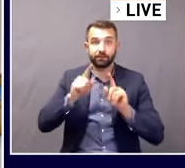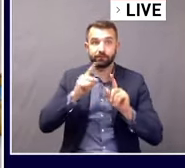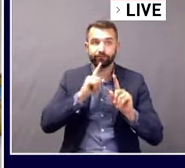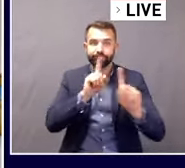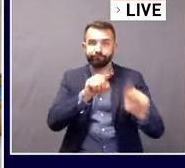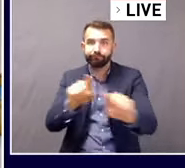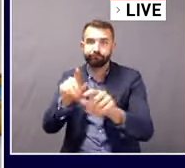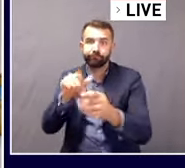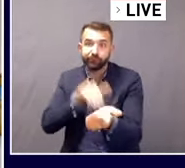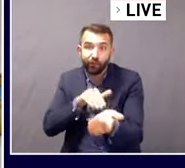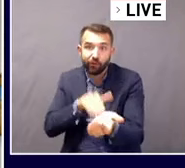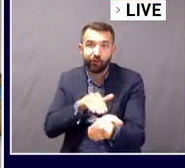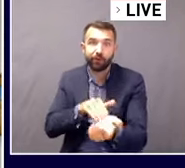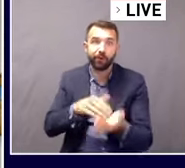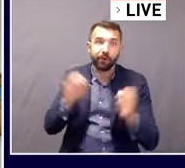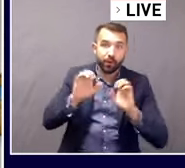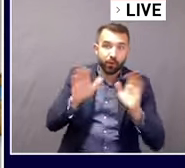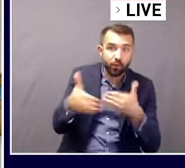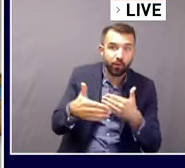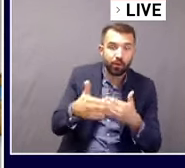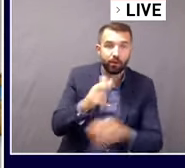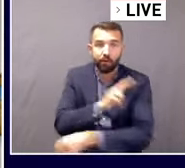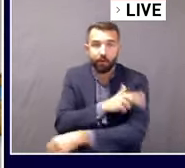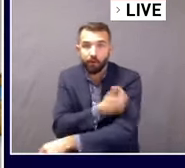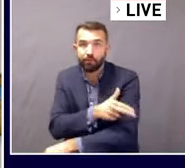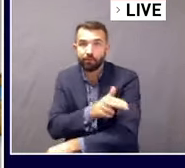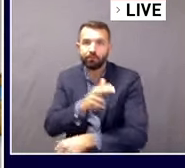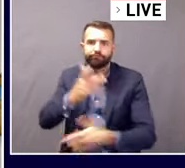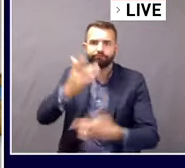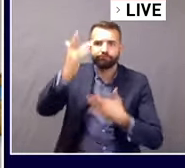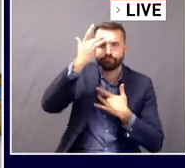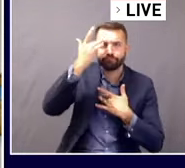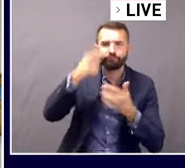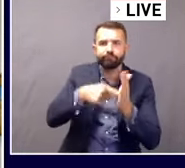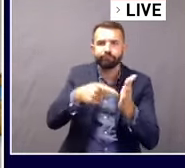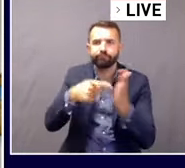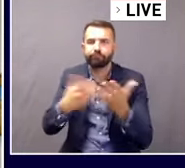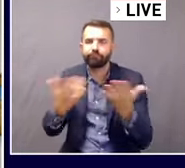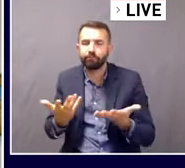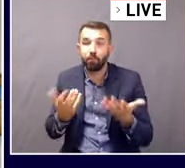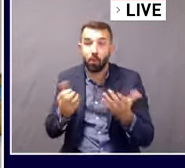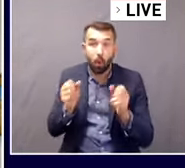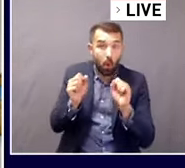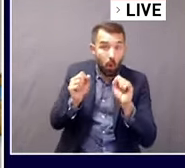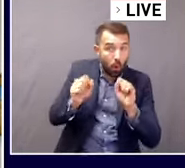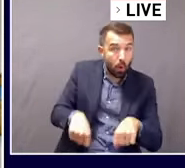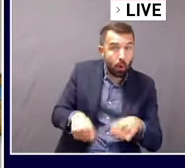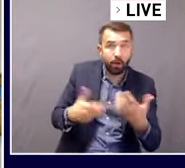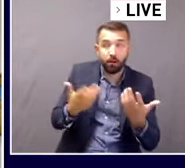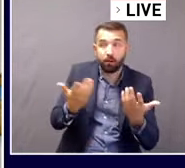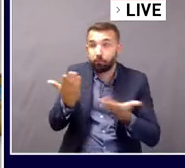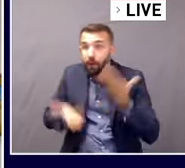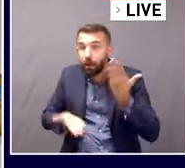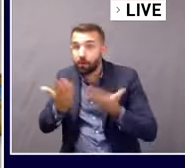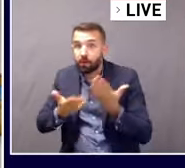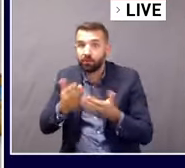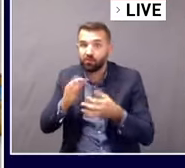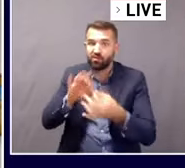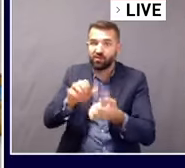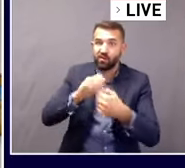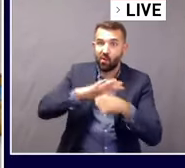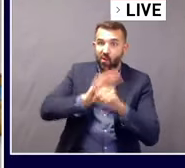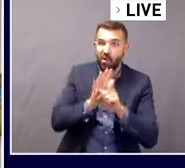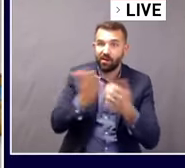to emergency rooms with symptoms that could be suggestive of COVID-19. That is an early